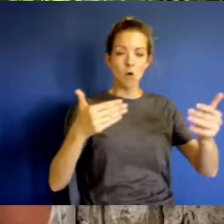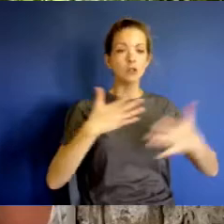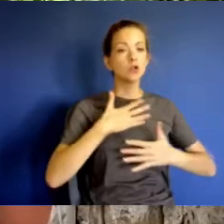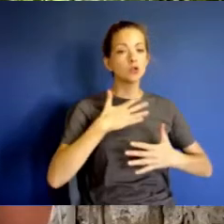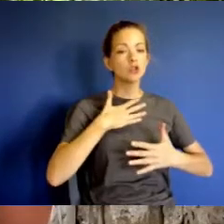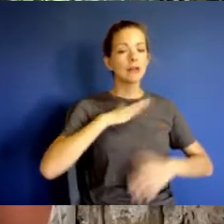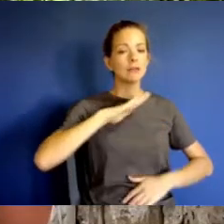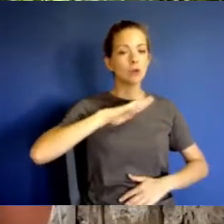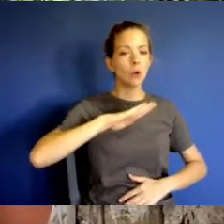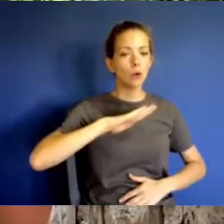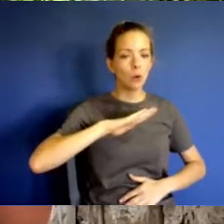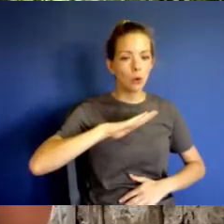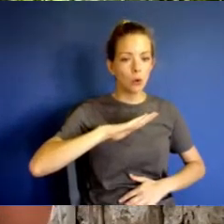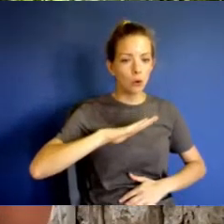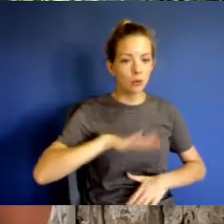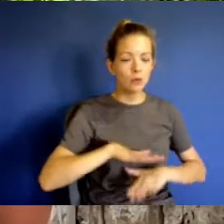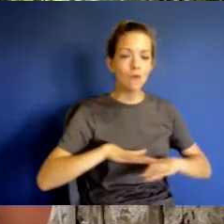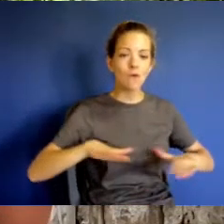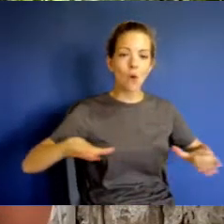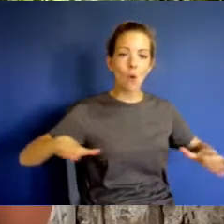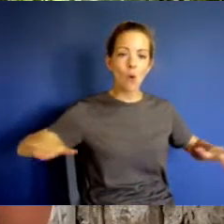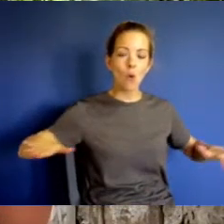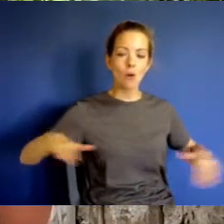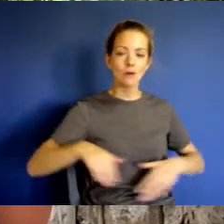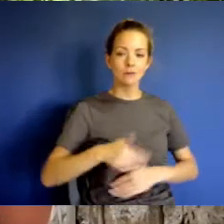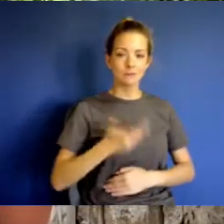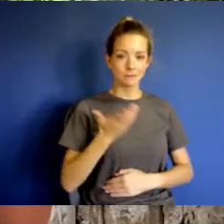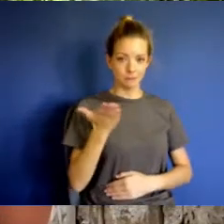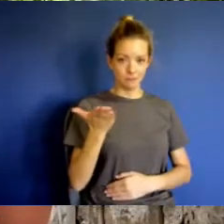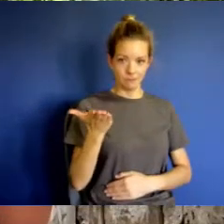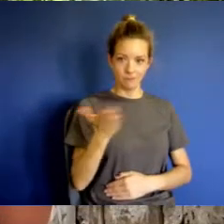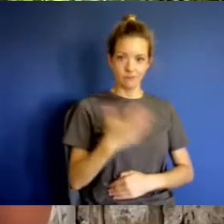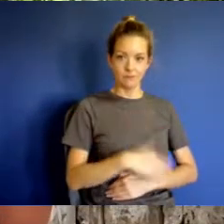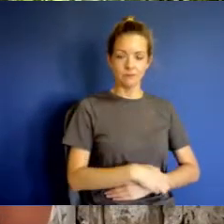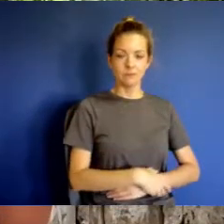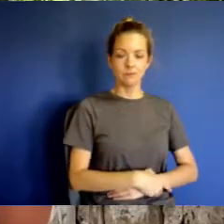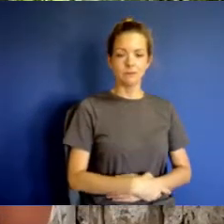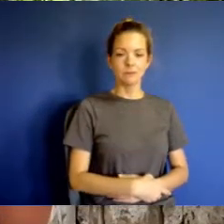the chest drop down towards the mat a little bit more.